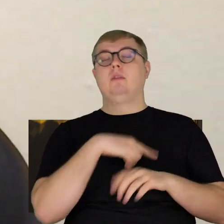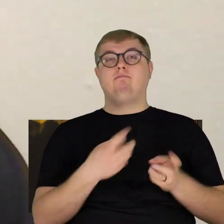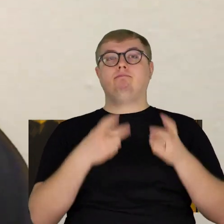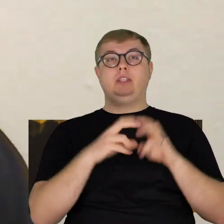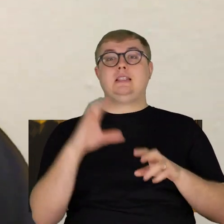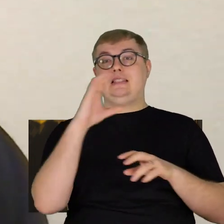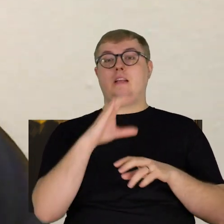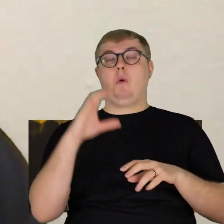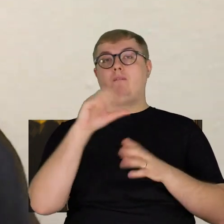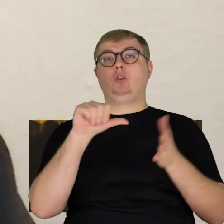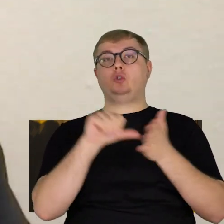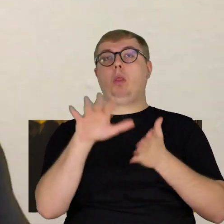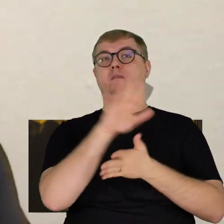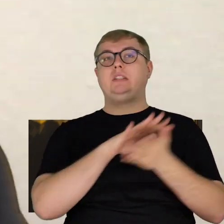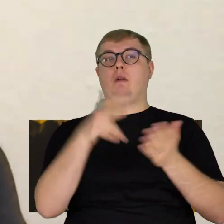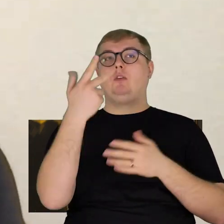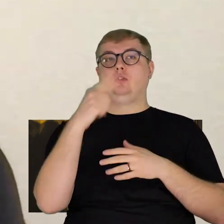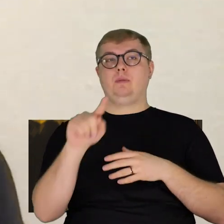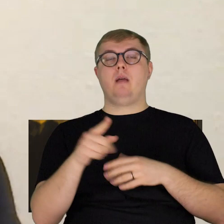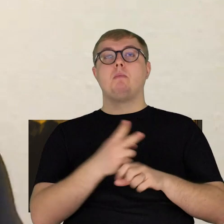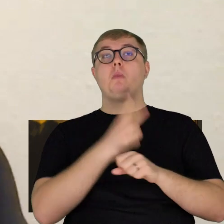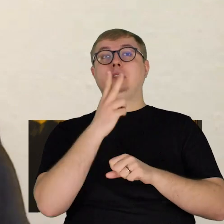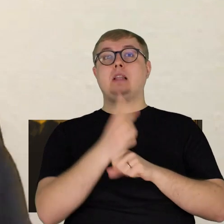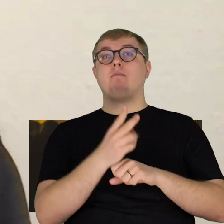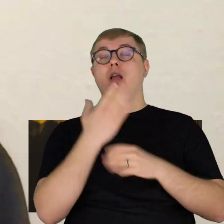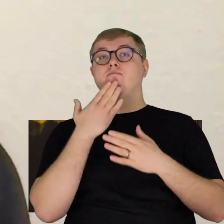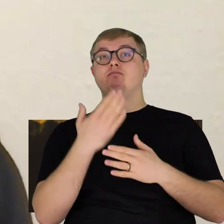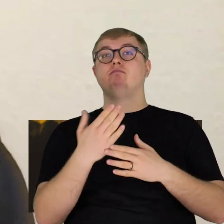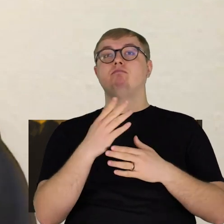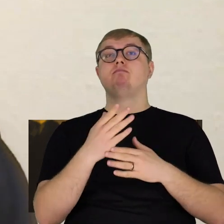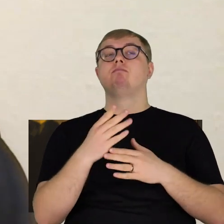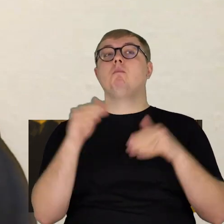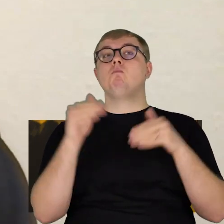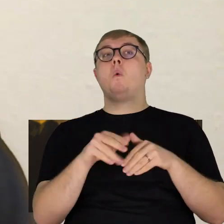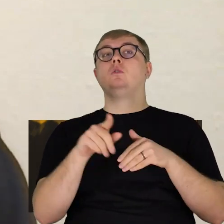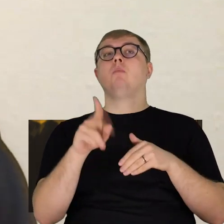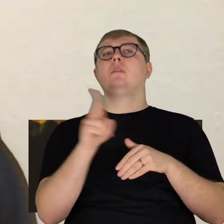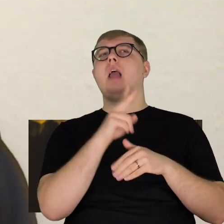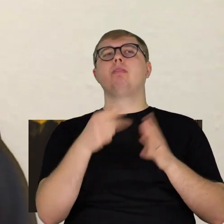digital environment accessible via the browser, when we basically